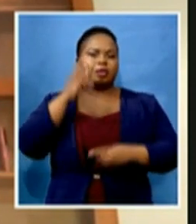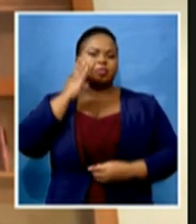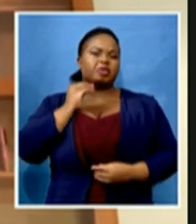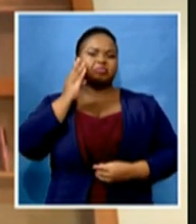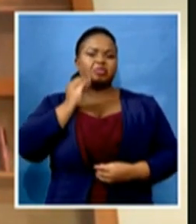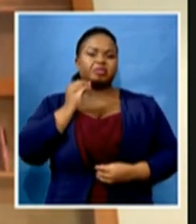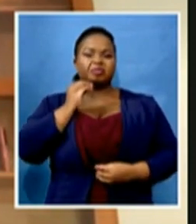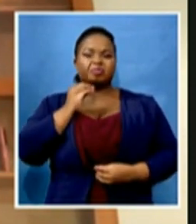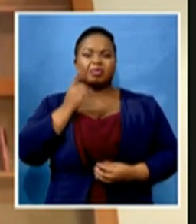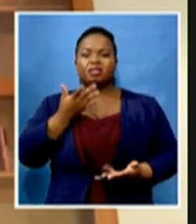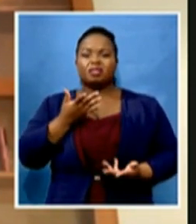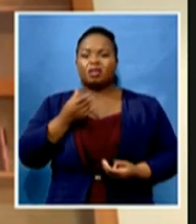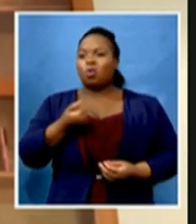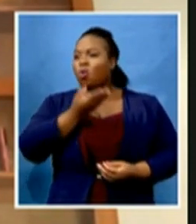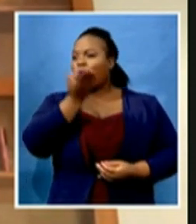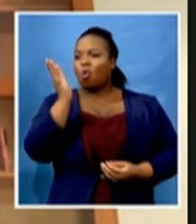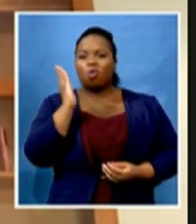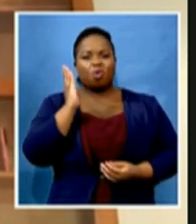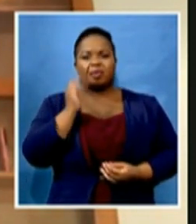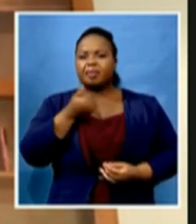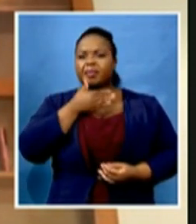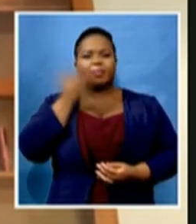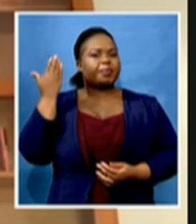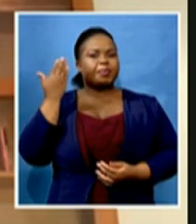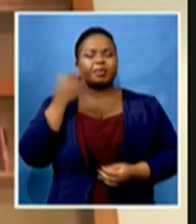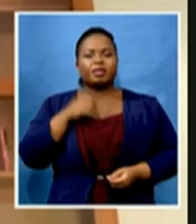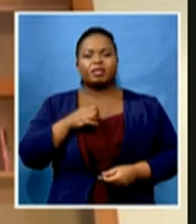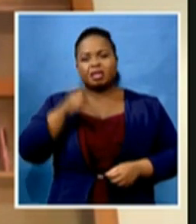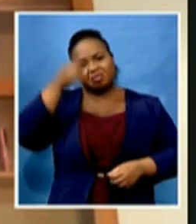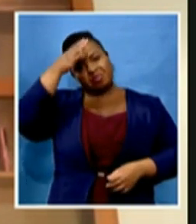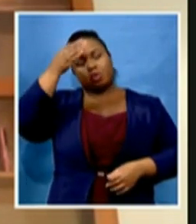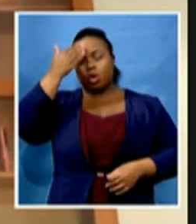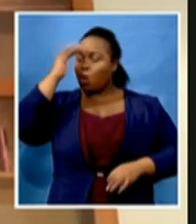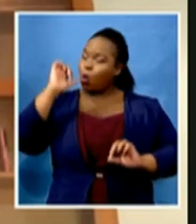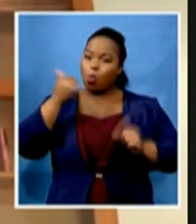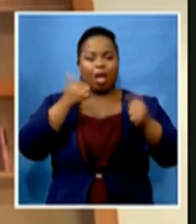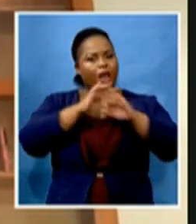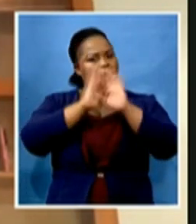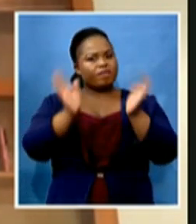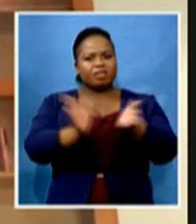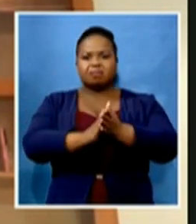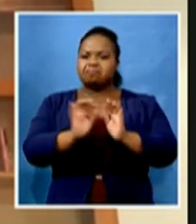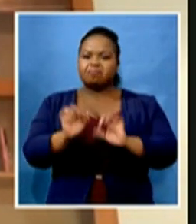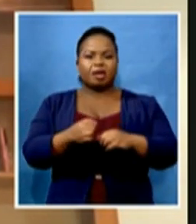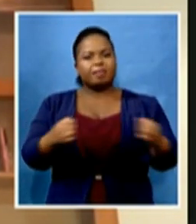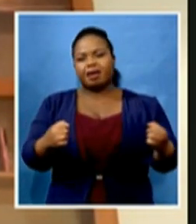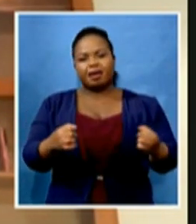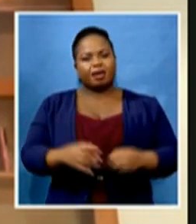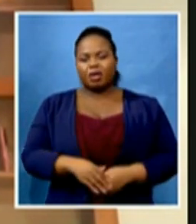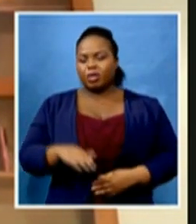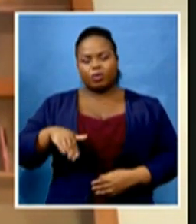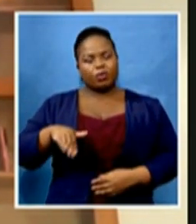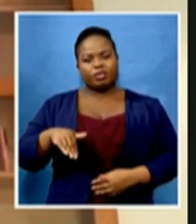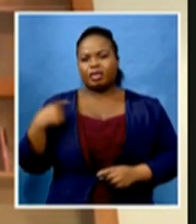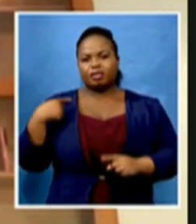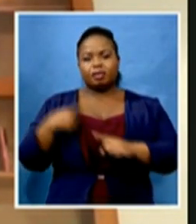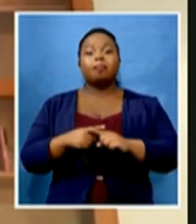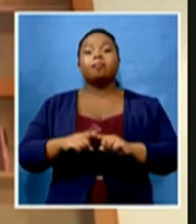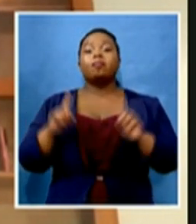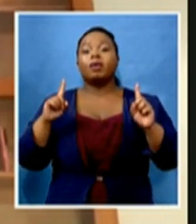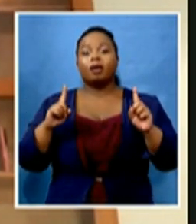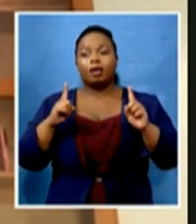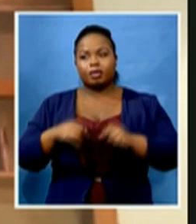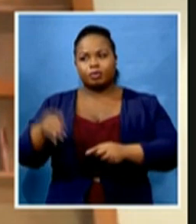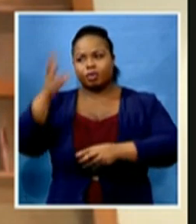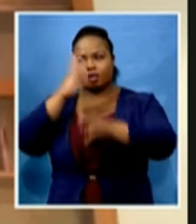but that there are lots of lessons that we can learn from and actually use those to guide our